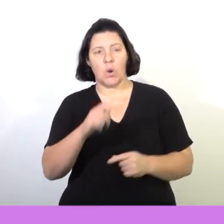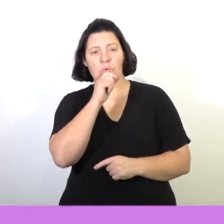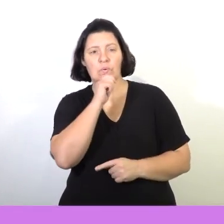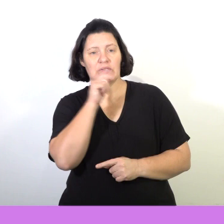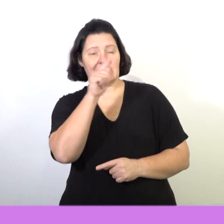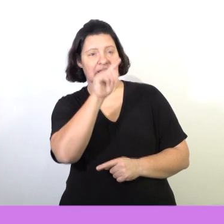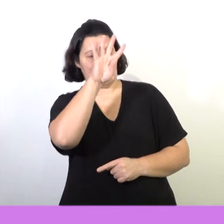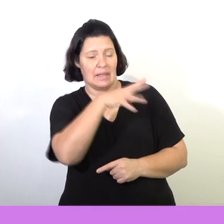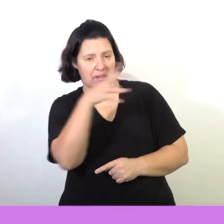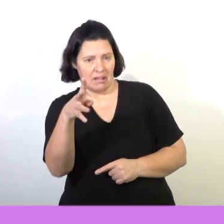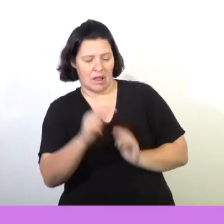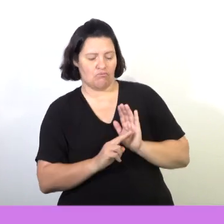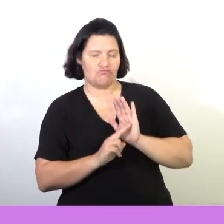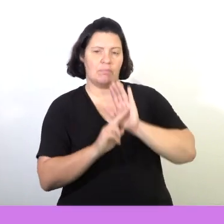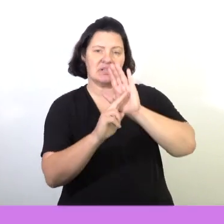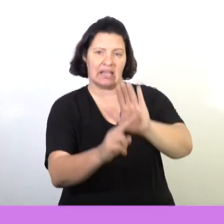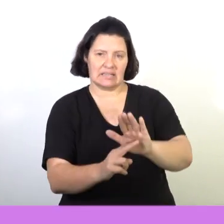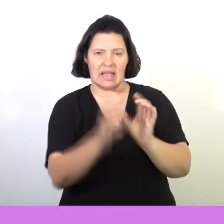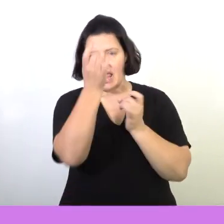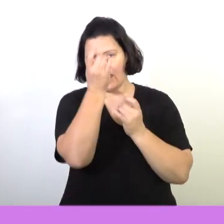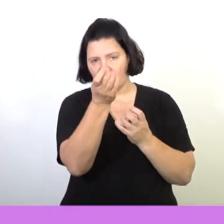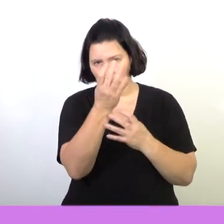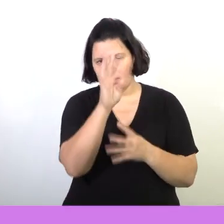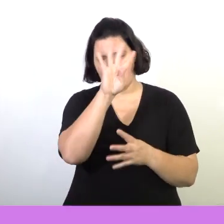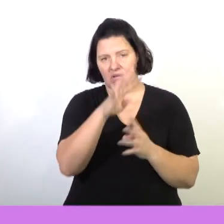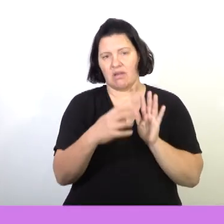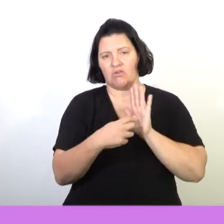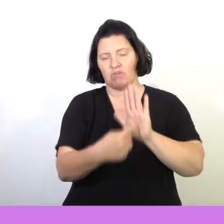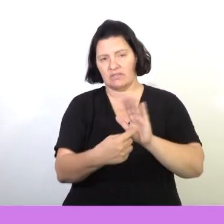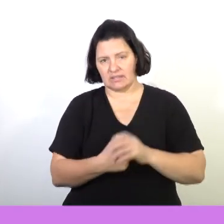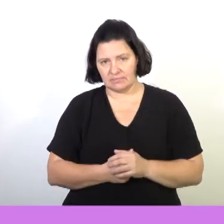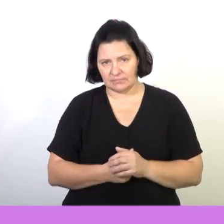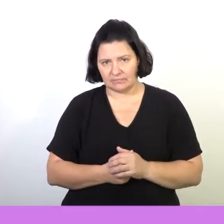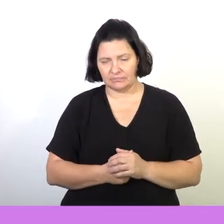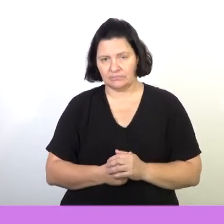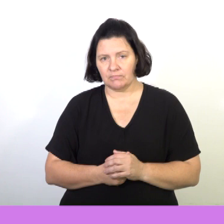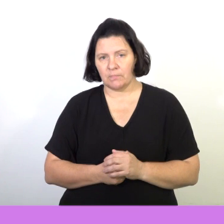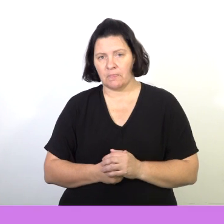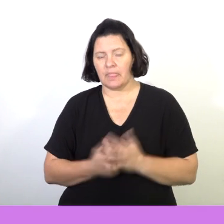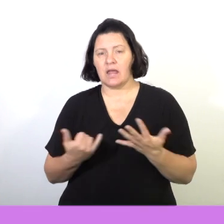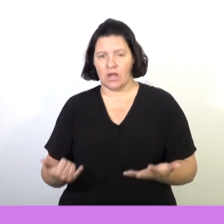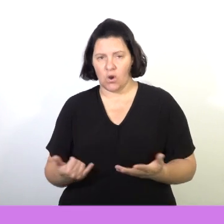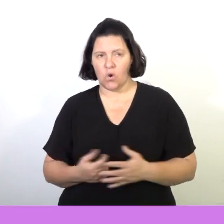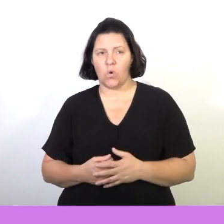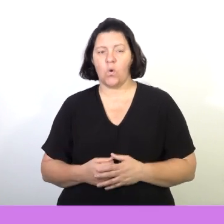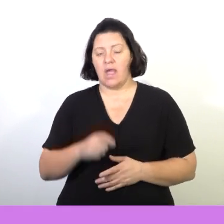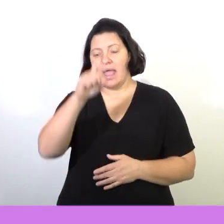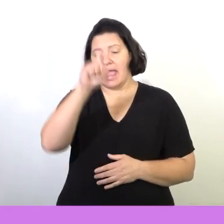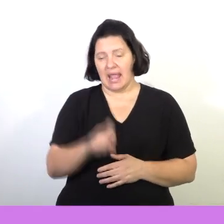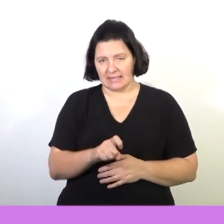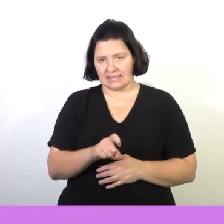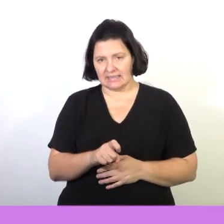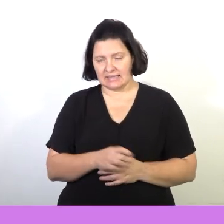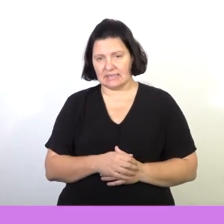Use the above table to represent the information on the graph. All right, let's move. Our x